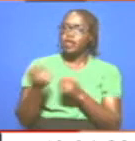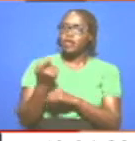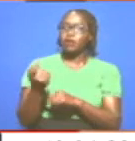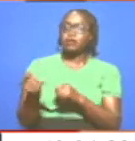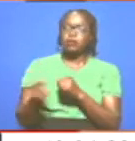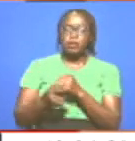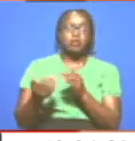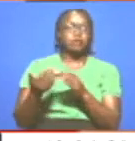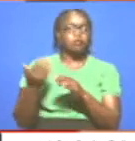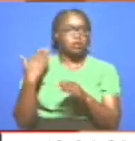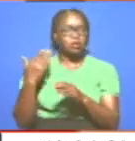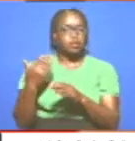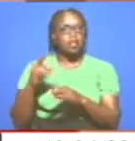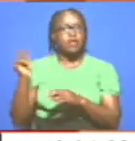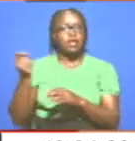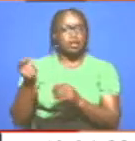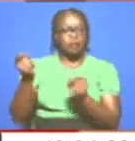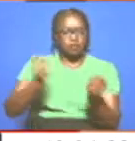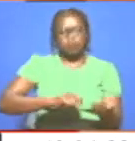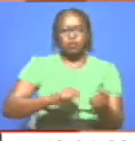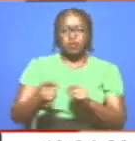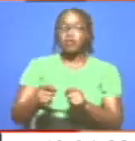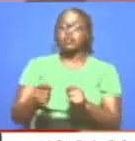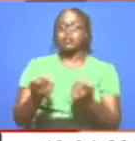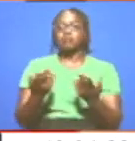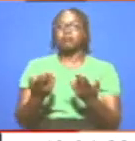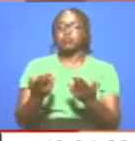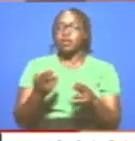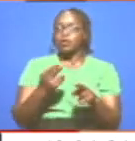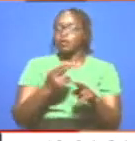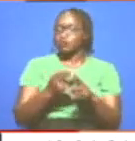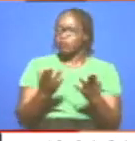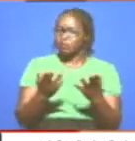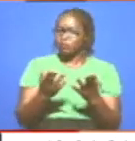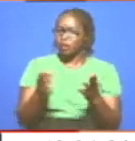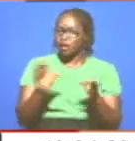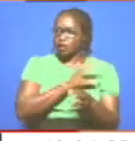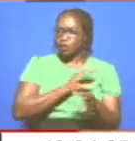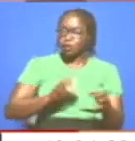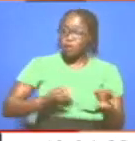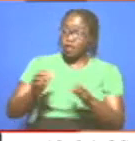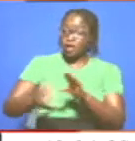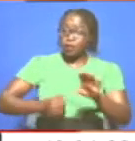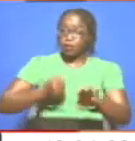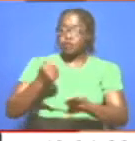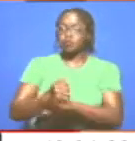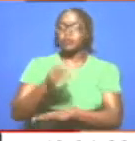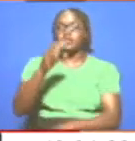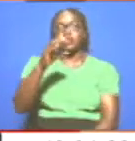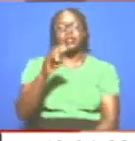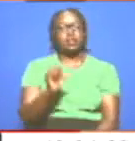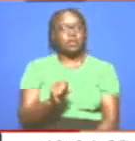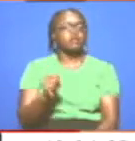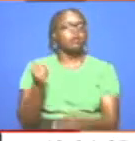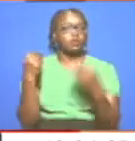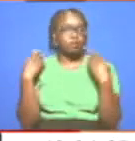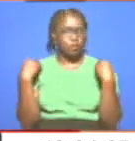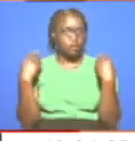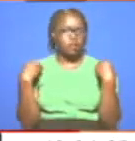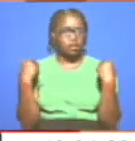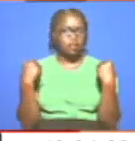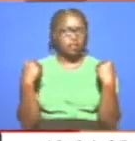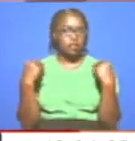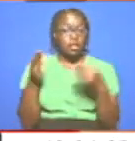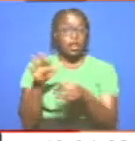Kenya's cricket has been under normalization, a committee that was appointed by the Cabinet Secretary for Sports,